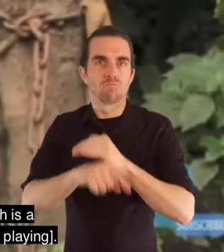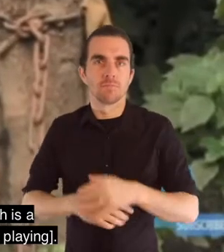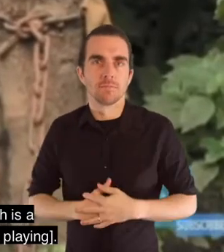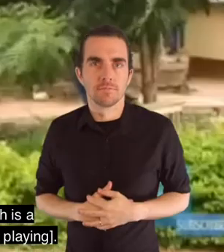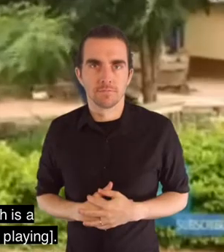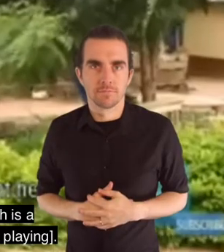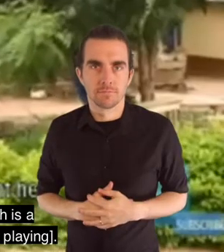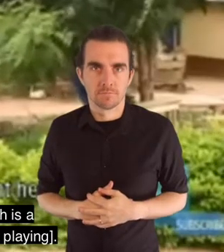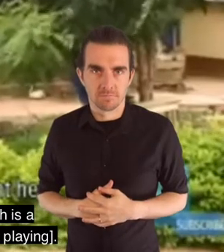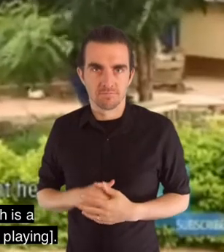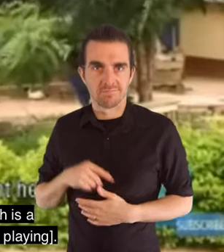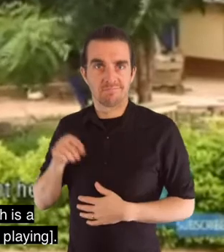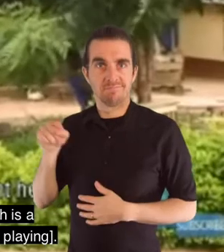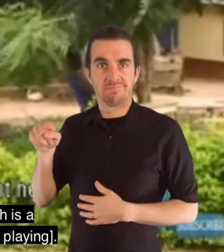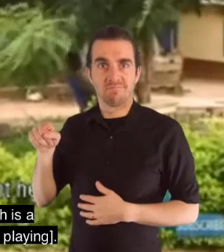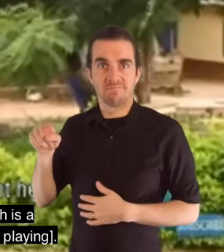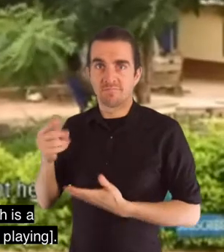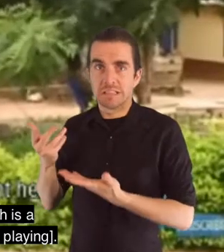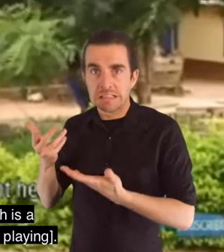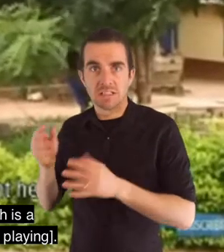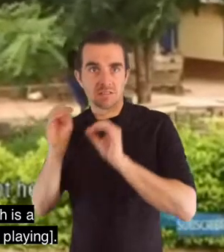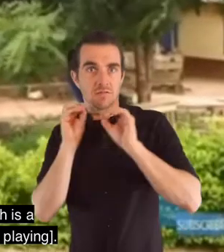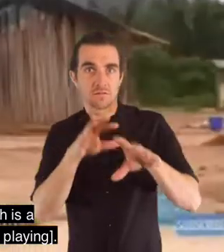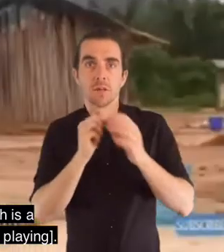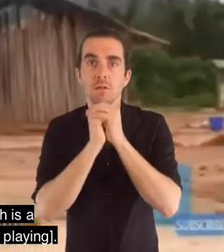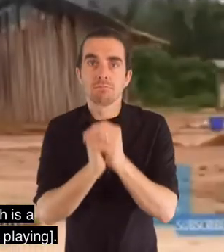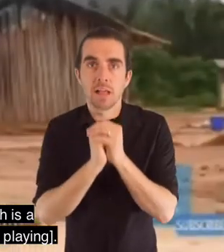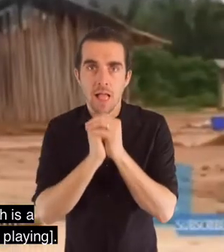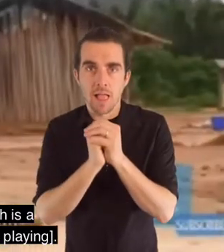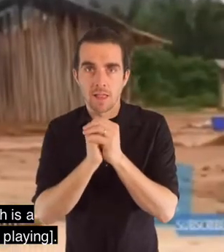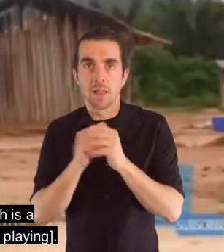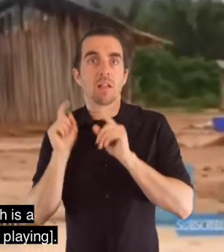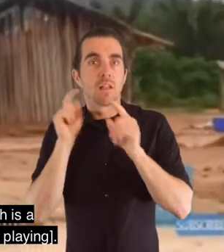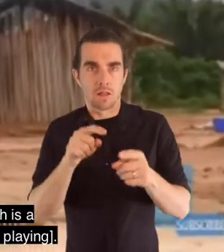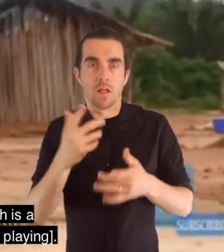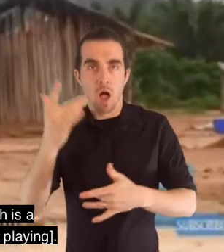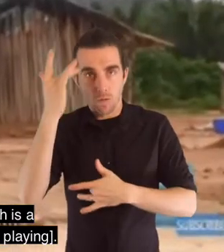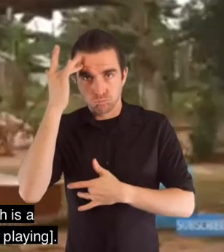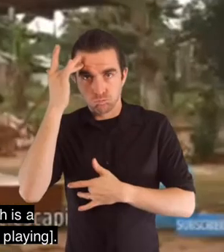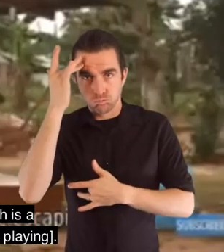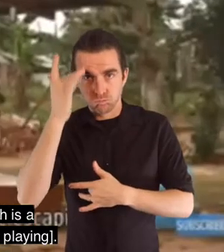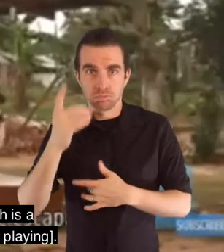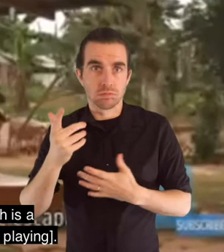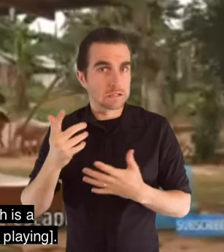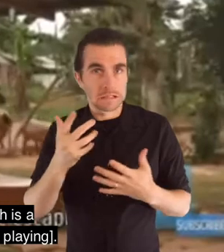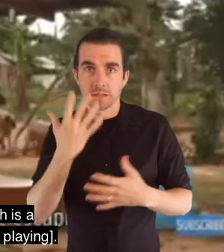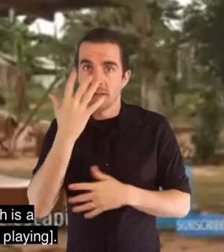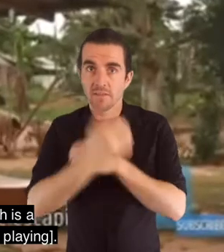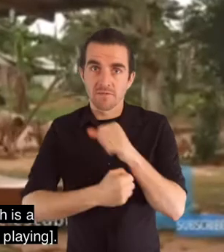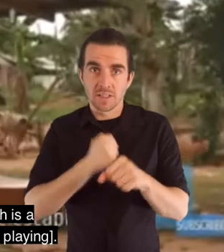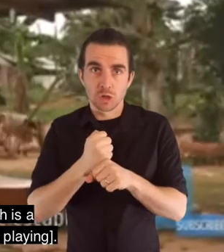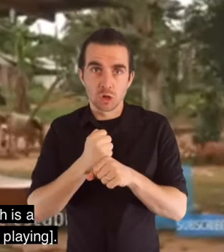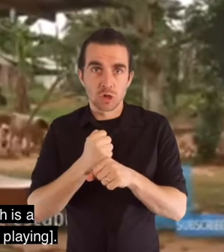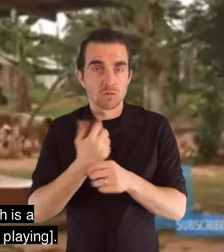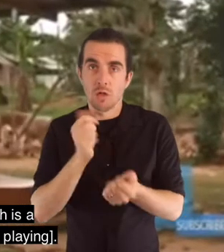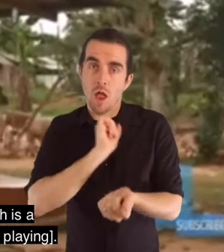here. Doris Appiah's parents sent her to a prayer camp when she first became ill. She spent 5 years there before